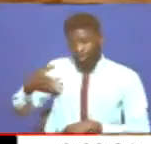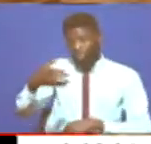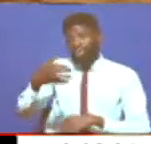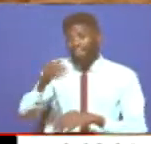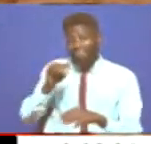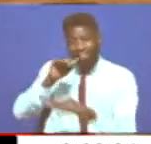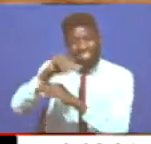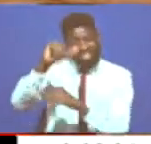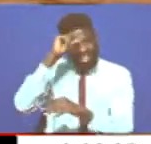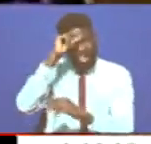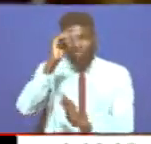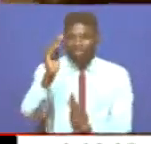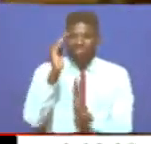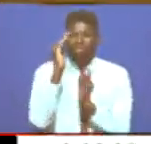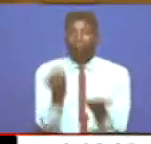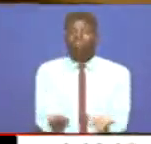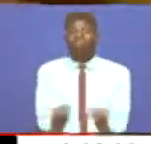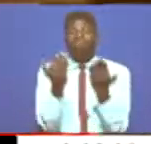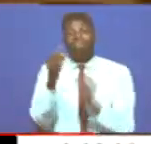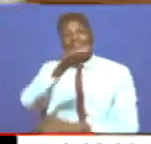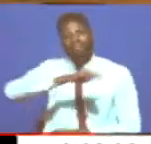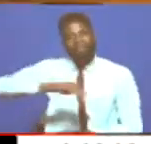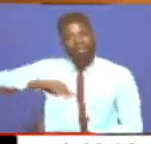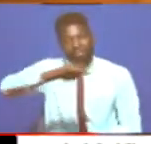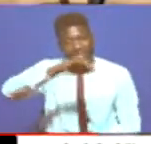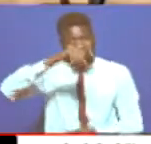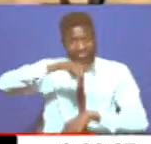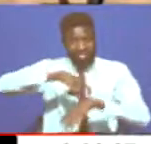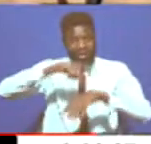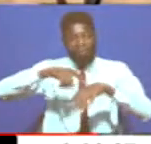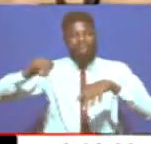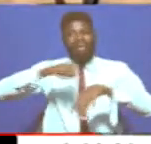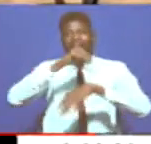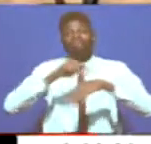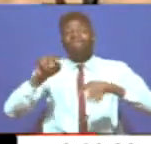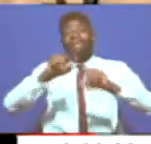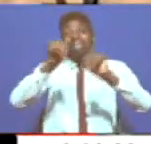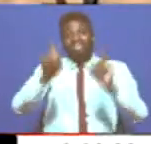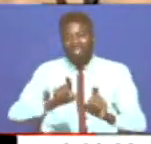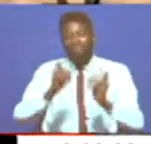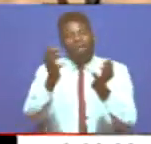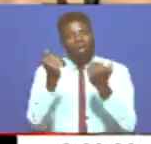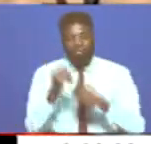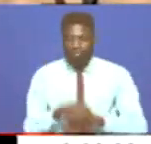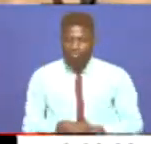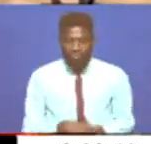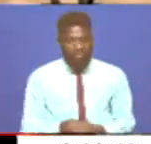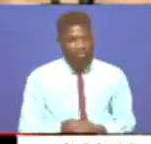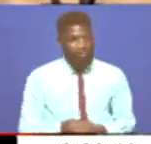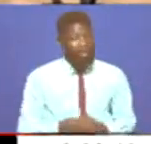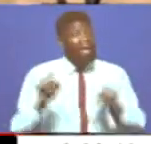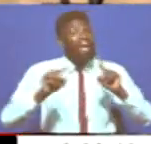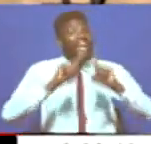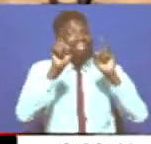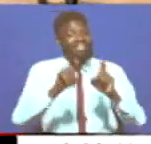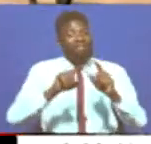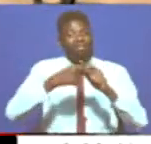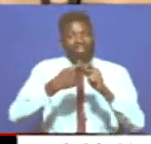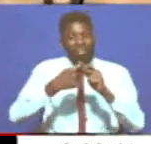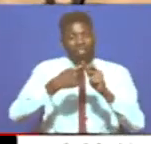reinforce security in the area ahead of the national exams. We have exams beginning this week or next